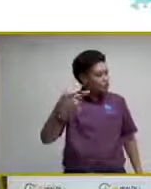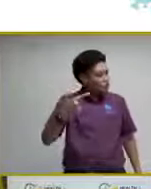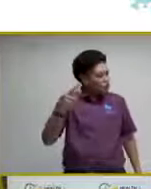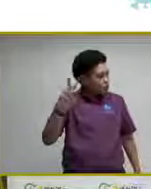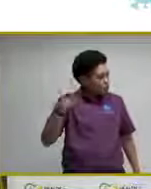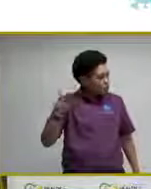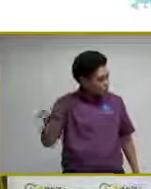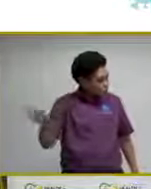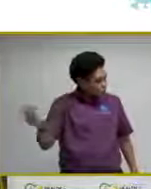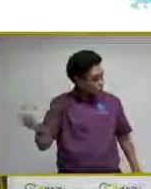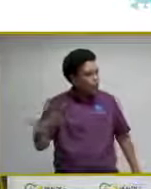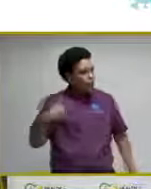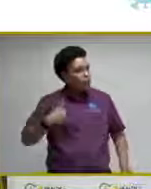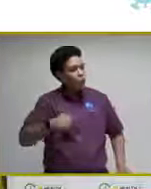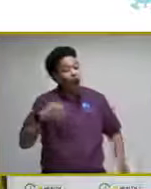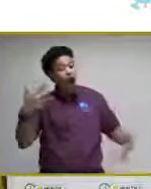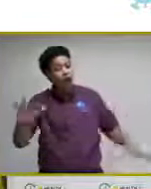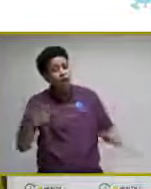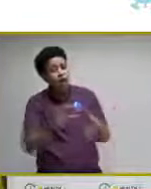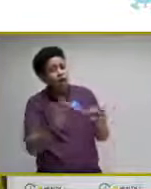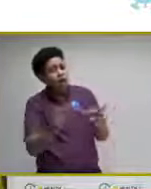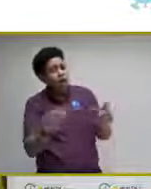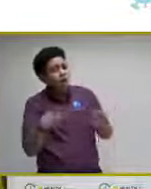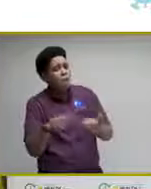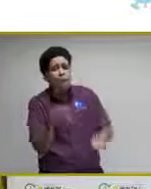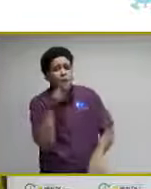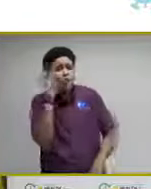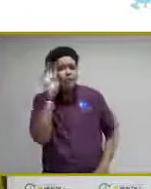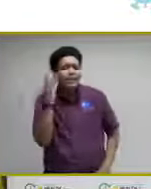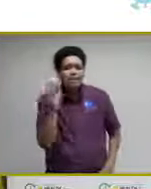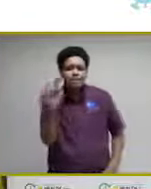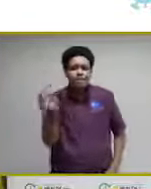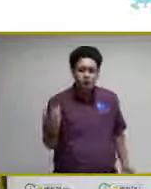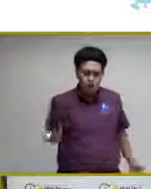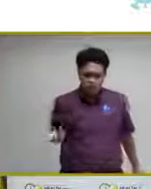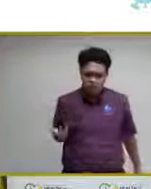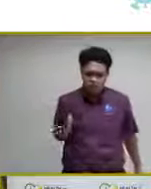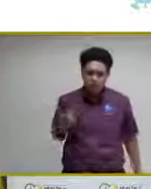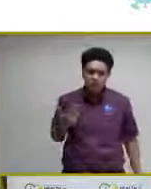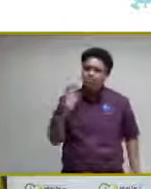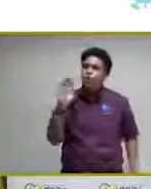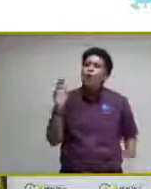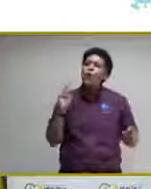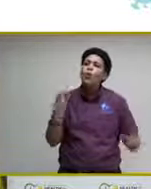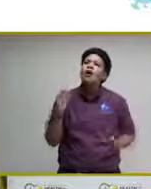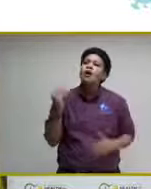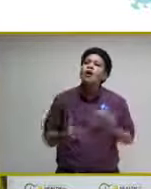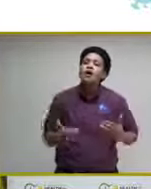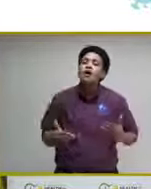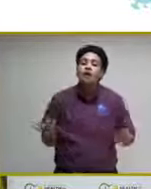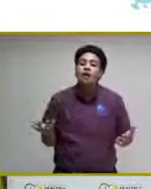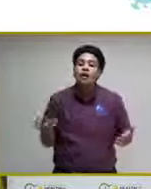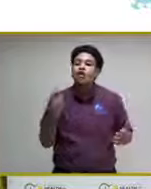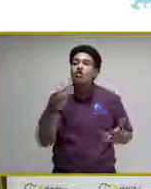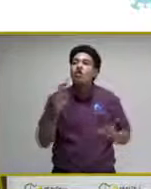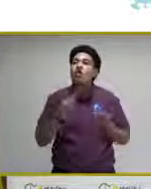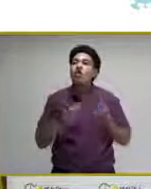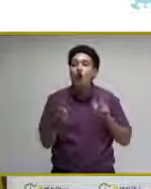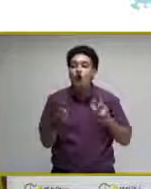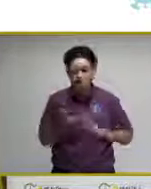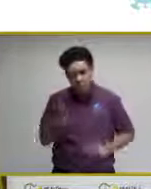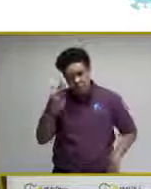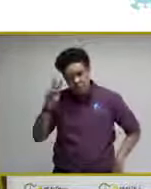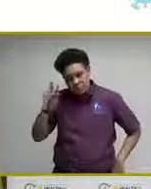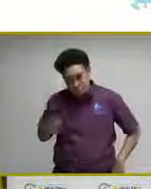2022. We already have spoken about who will get it first. So I'll just quickly move to the numbers that